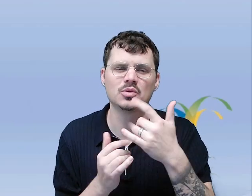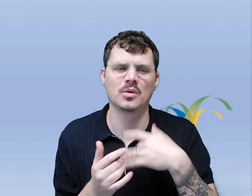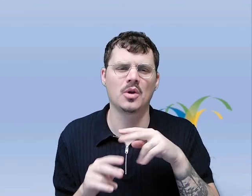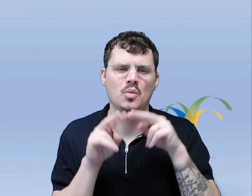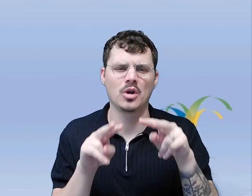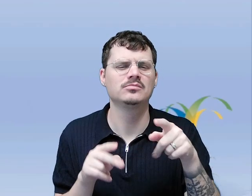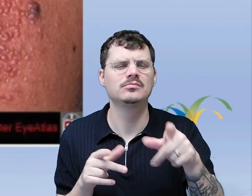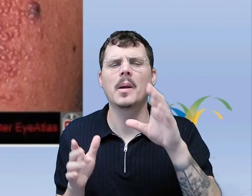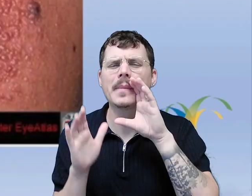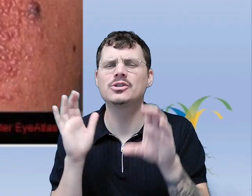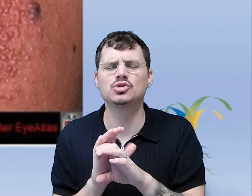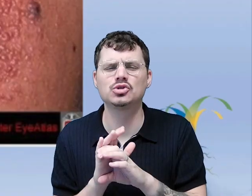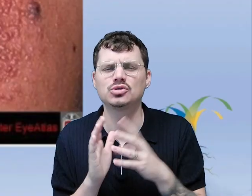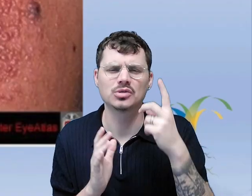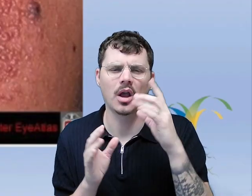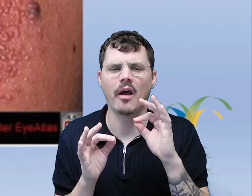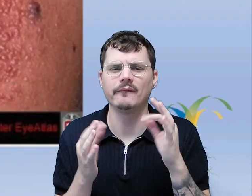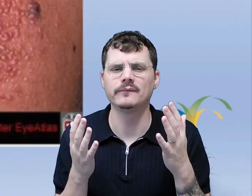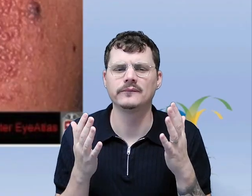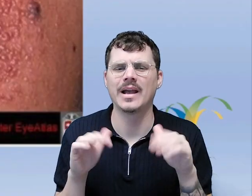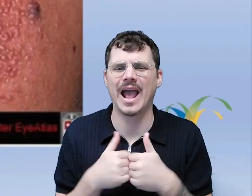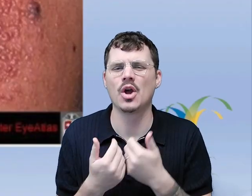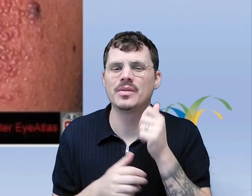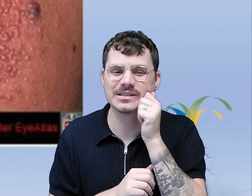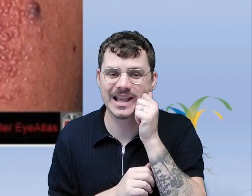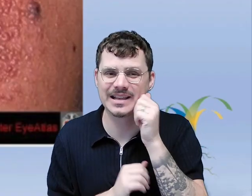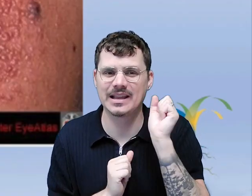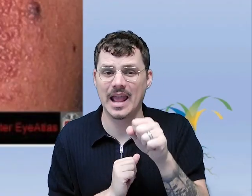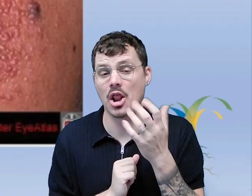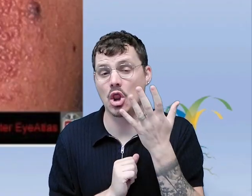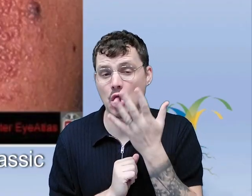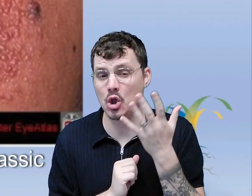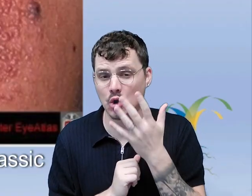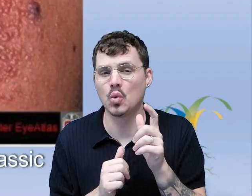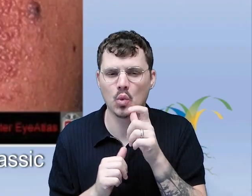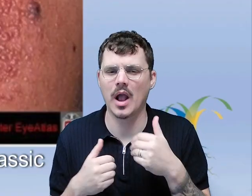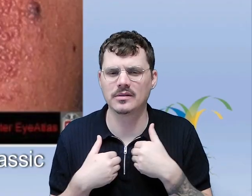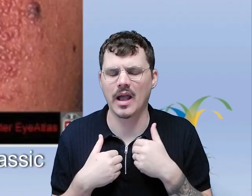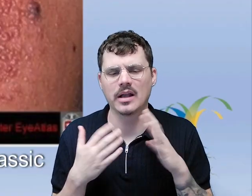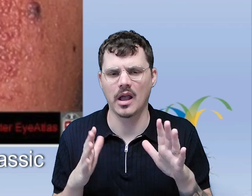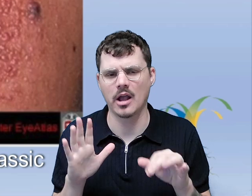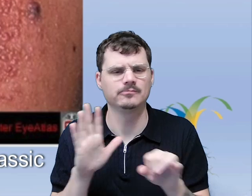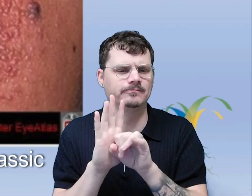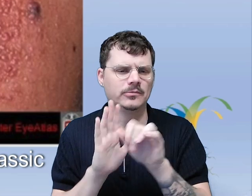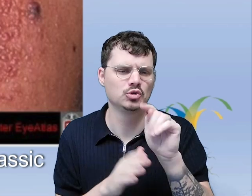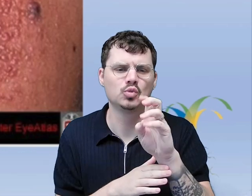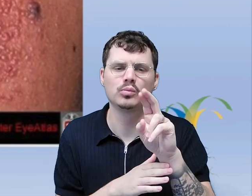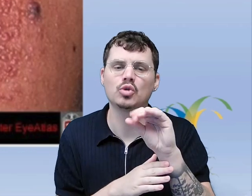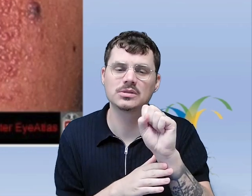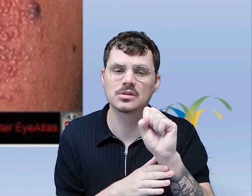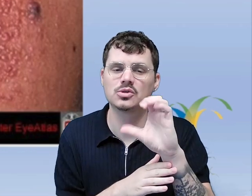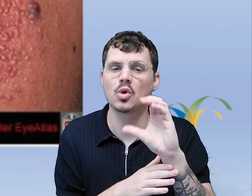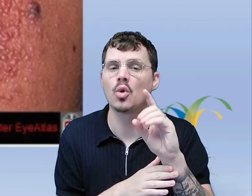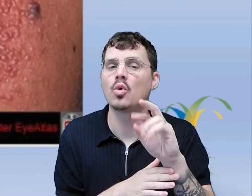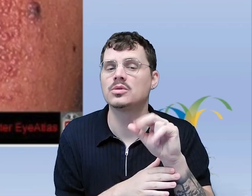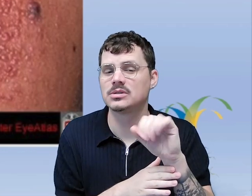them. And this is a picture of a way the skin can look in a person with very classic